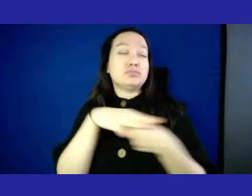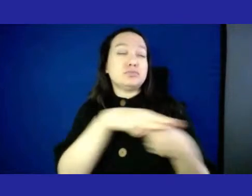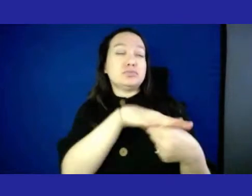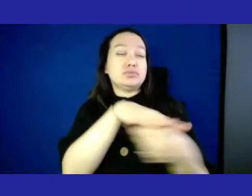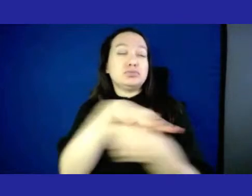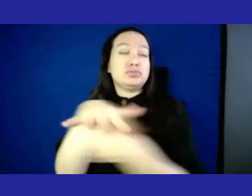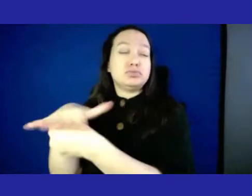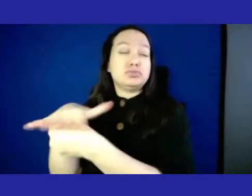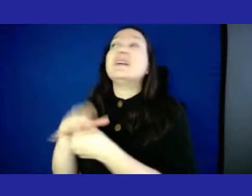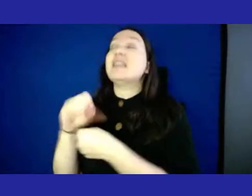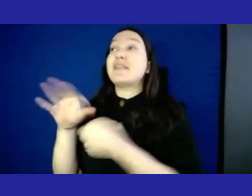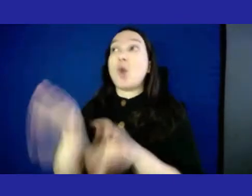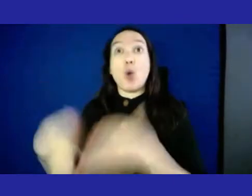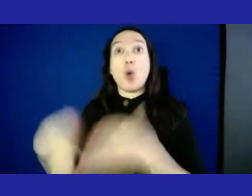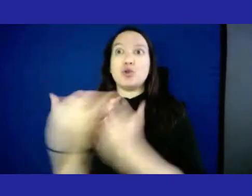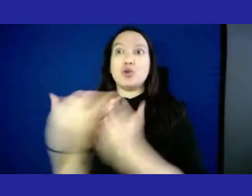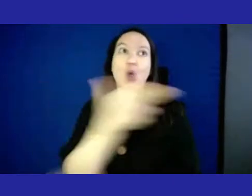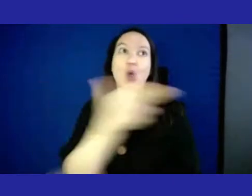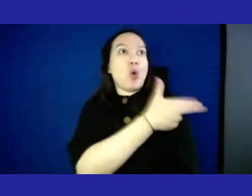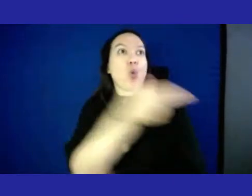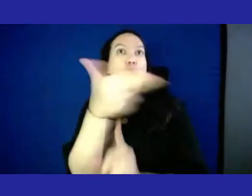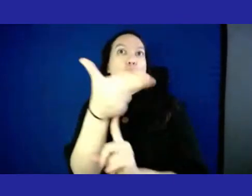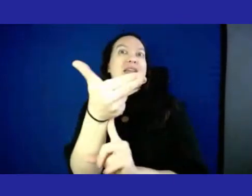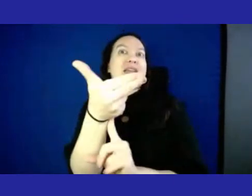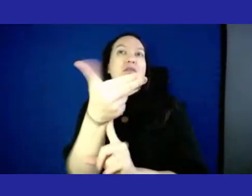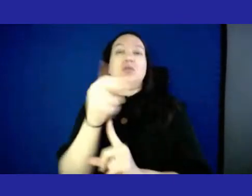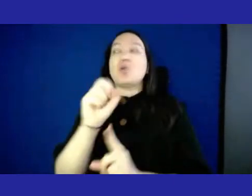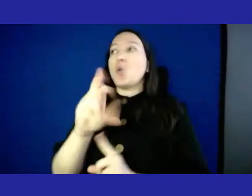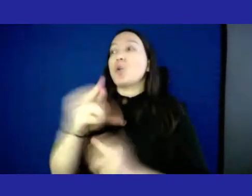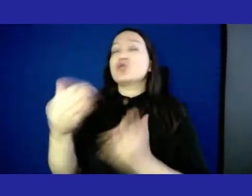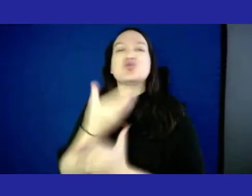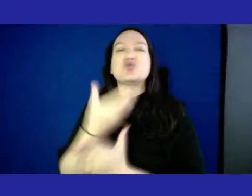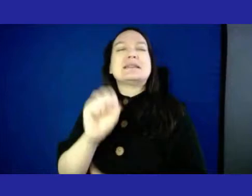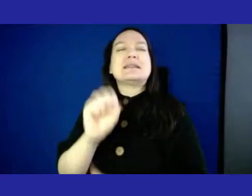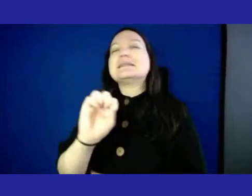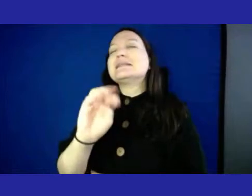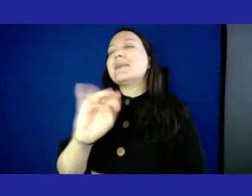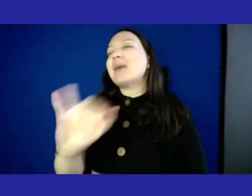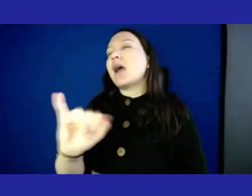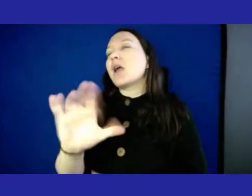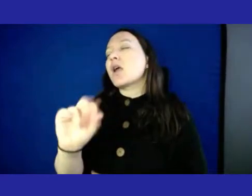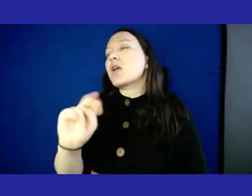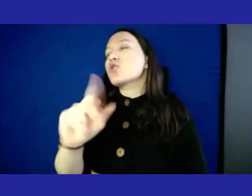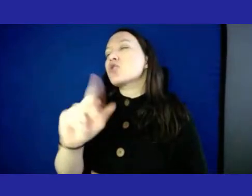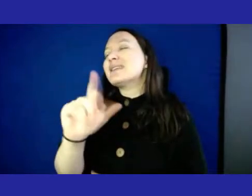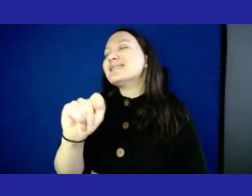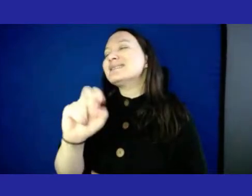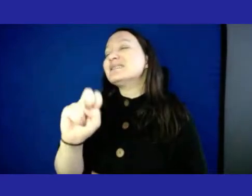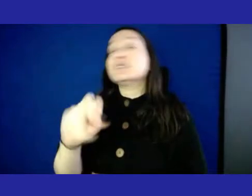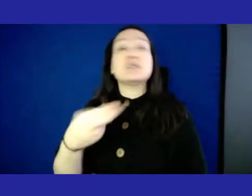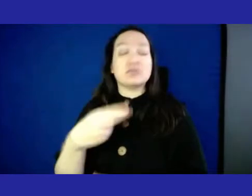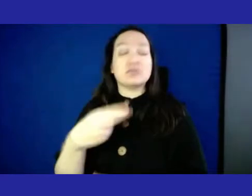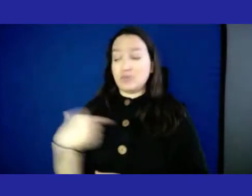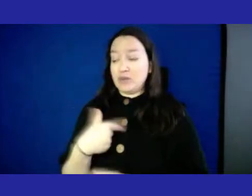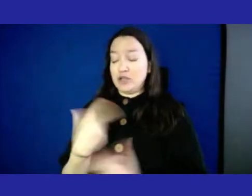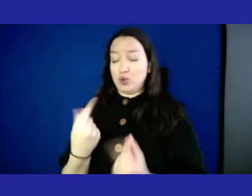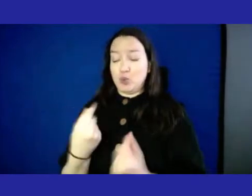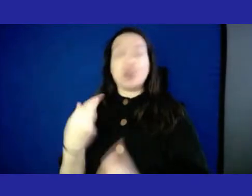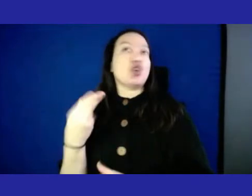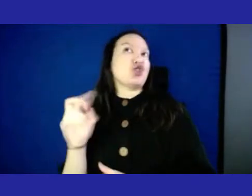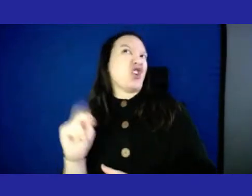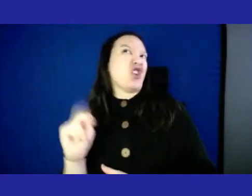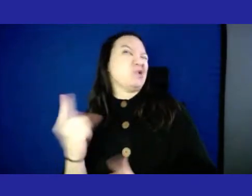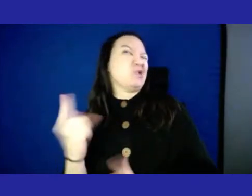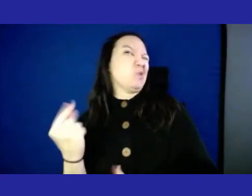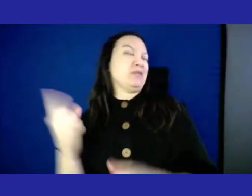If we were to open a new hotel site or a new semi-congregate site in the coming weeks, what Huron would be doing, or any of these,